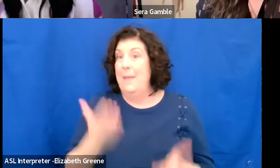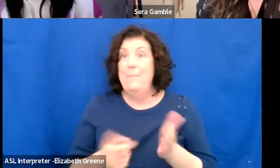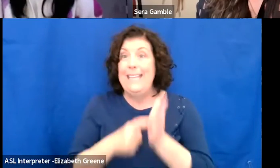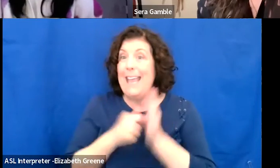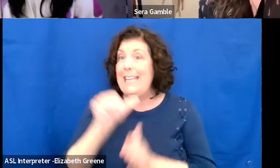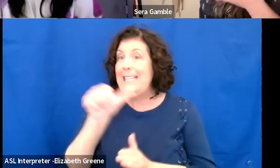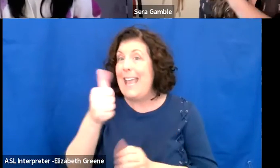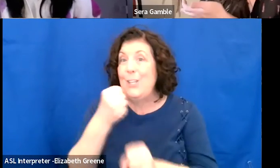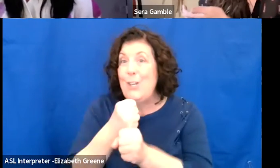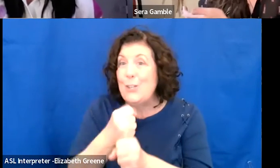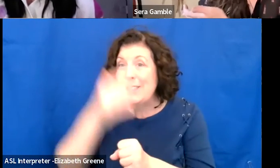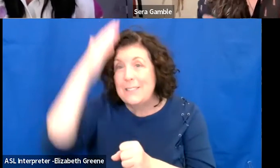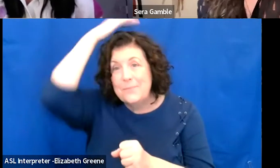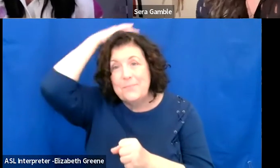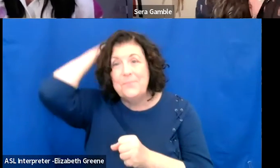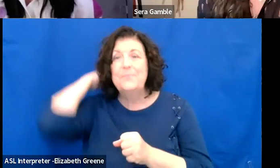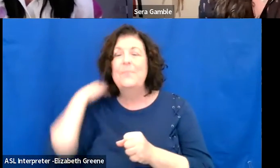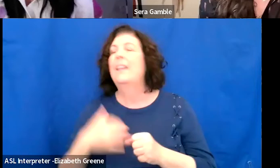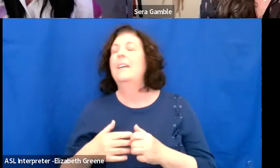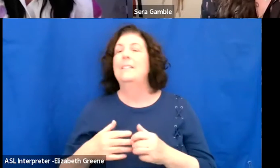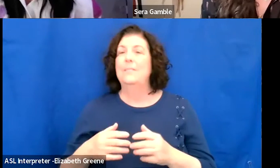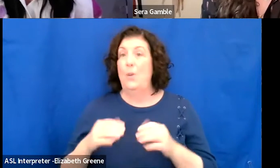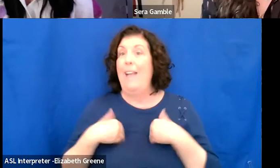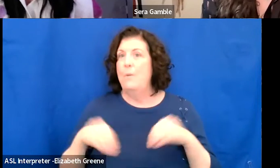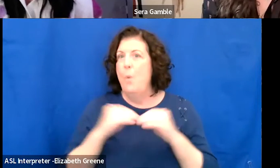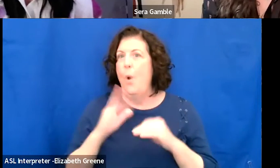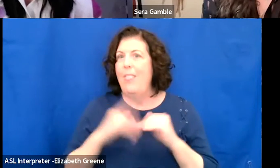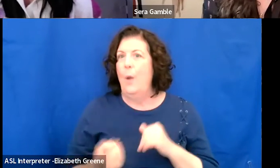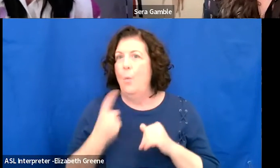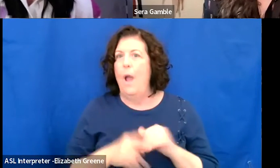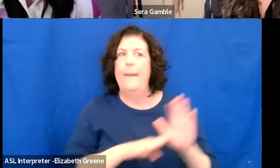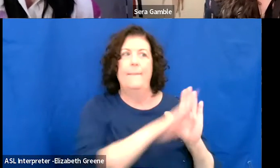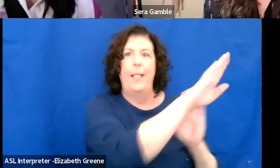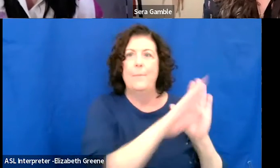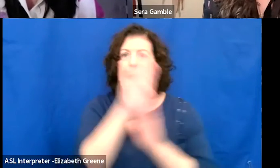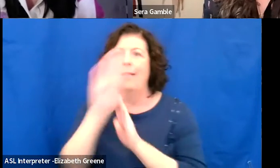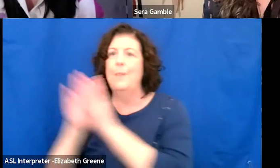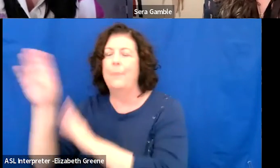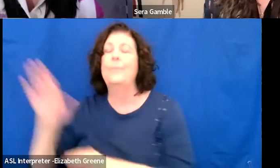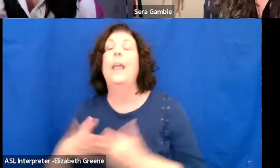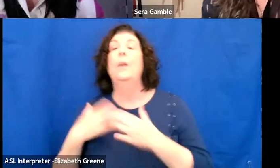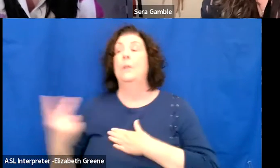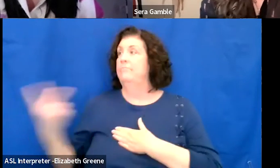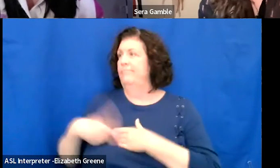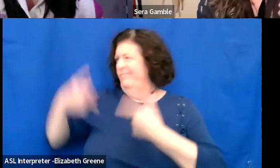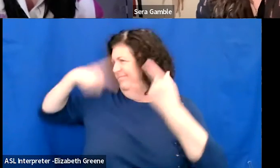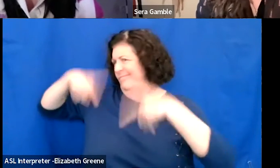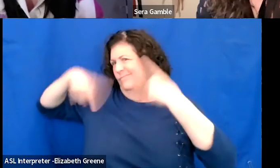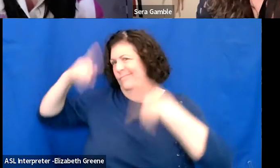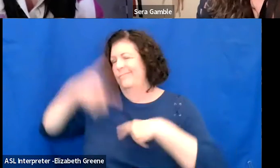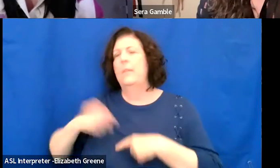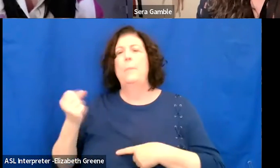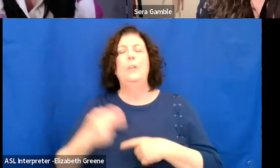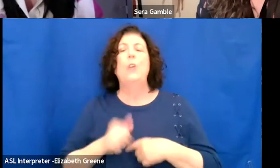right? True. So it's true. We have like more than one. So we drummed up a pitch. We wrote, I always write a script out